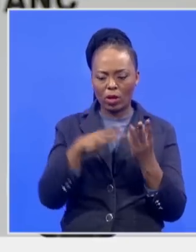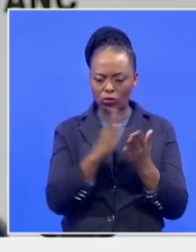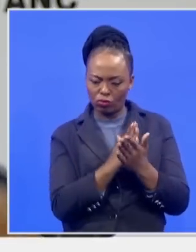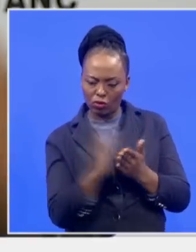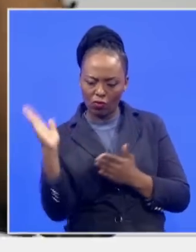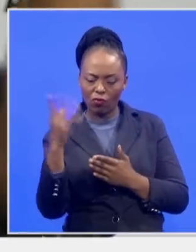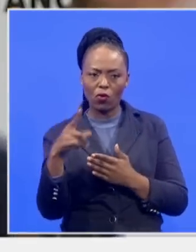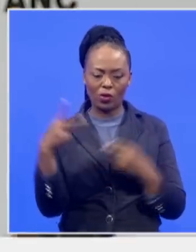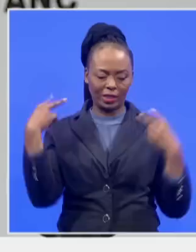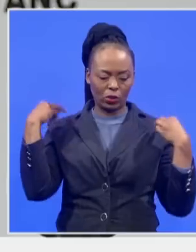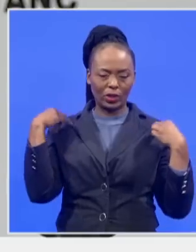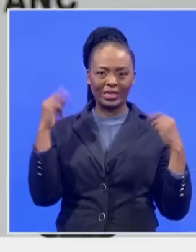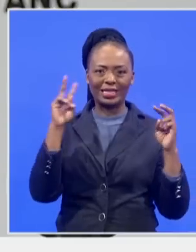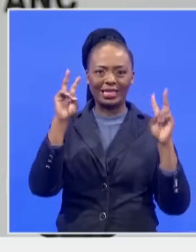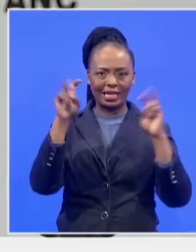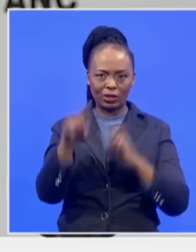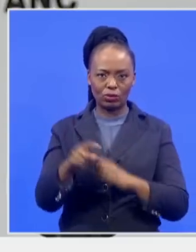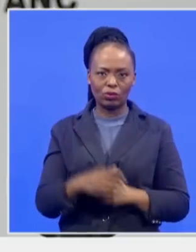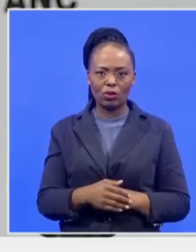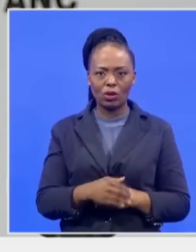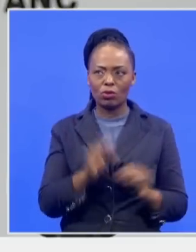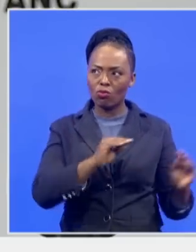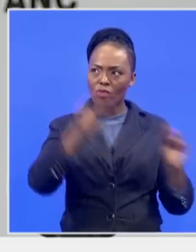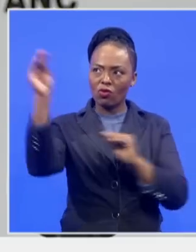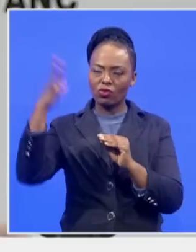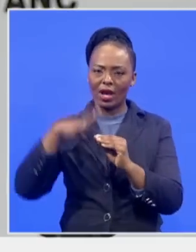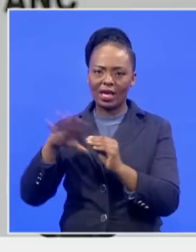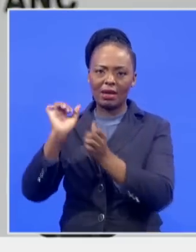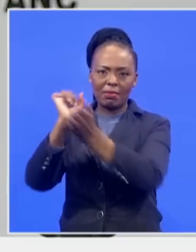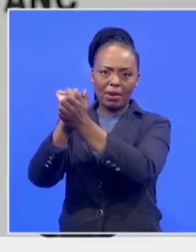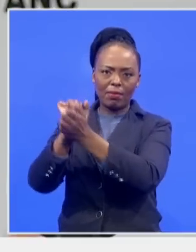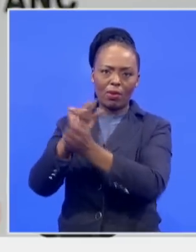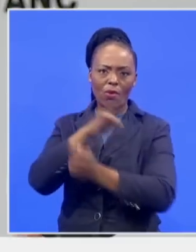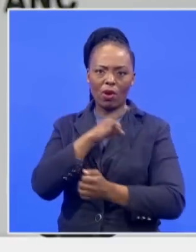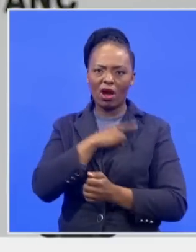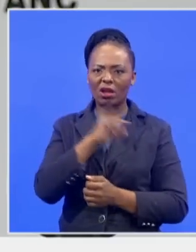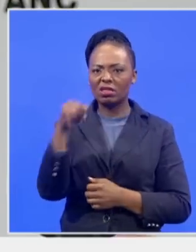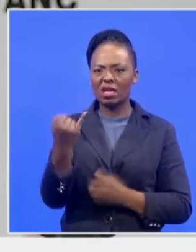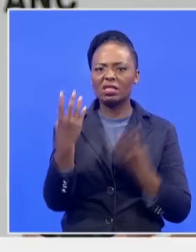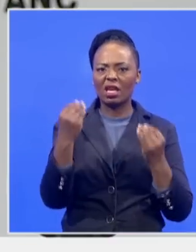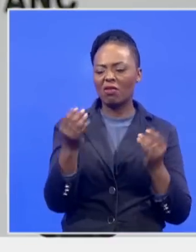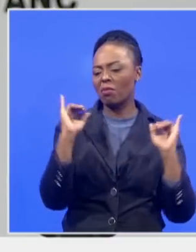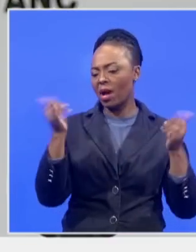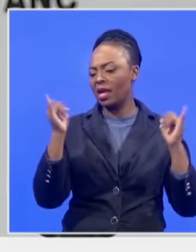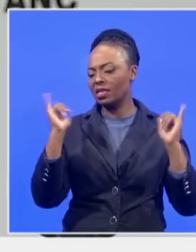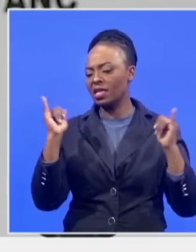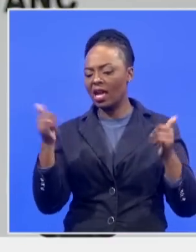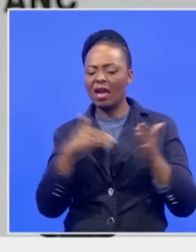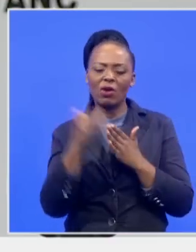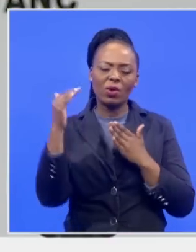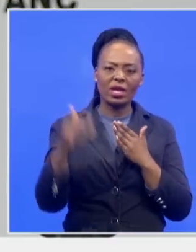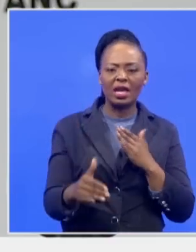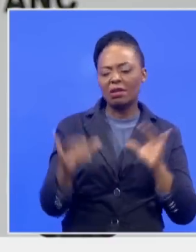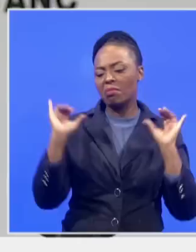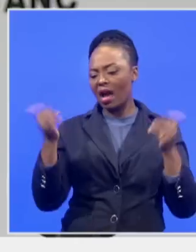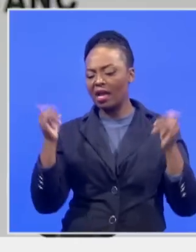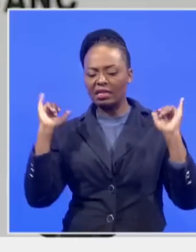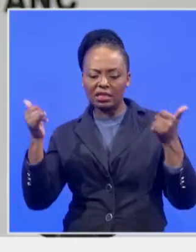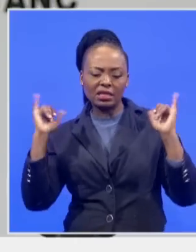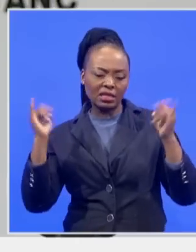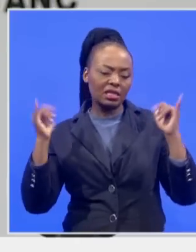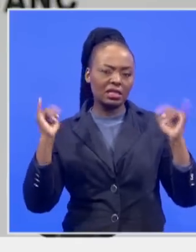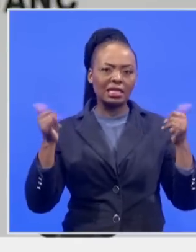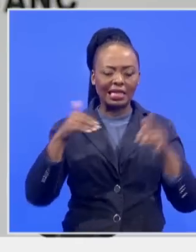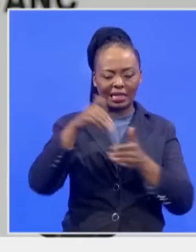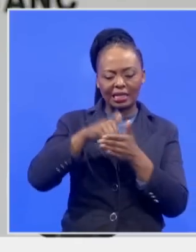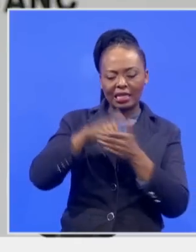to other jails because they just had a party in jail every weekend. That corruption